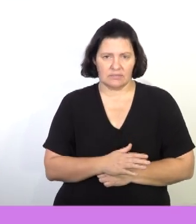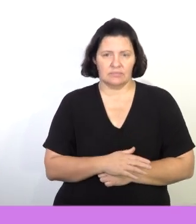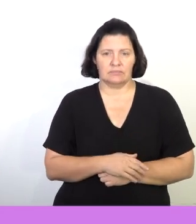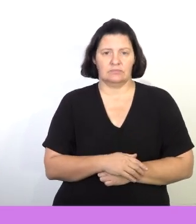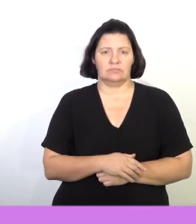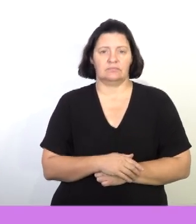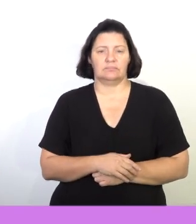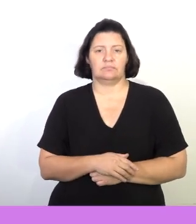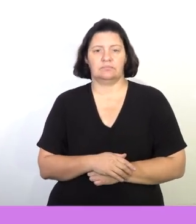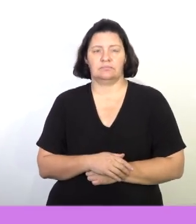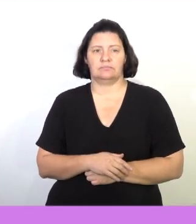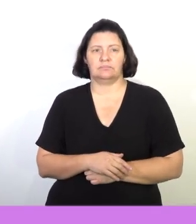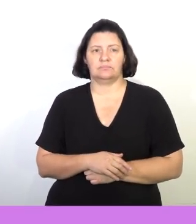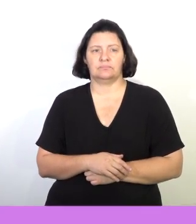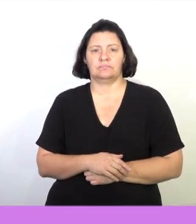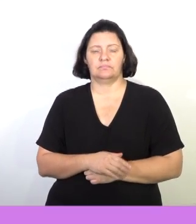hours.